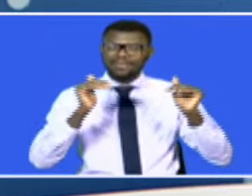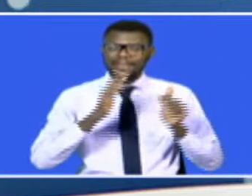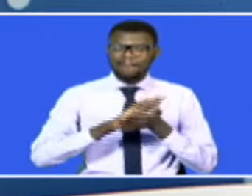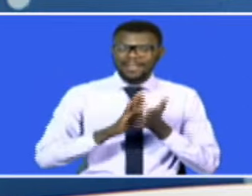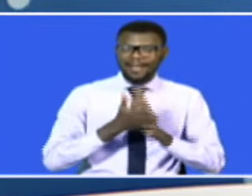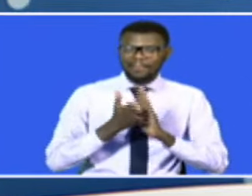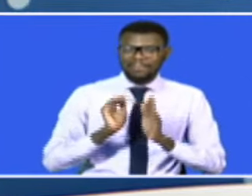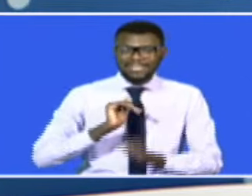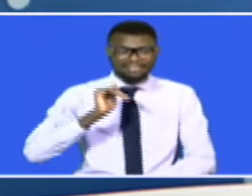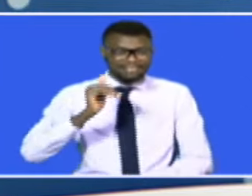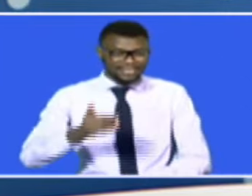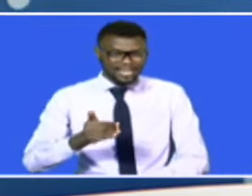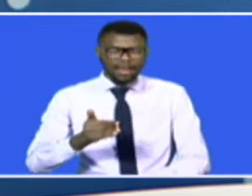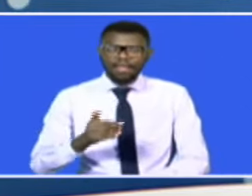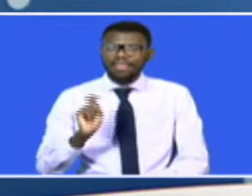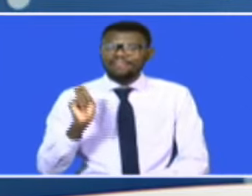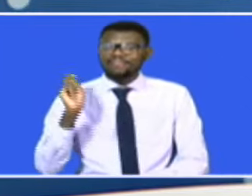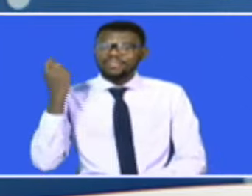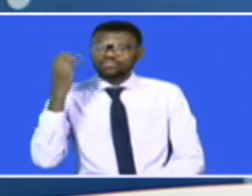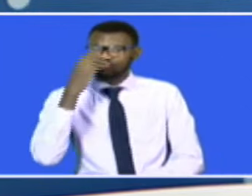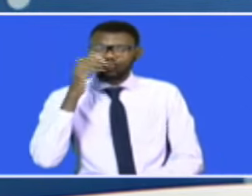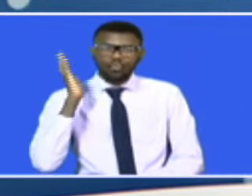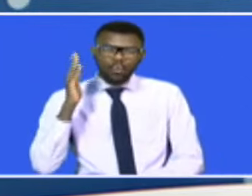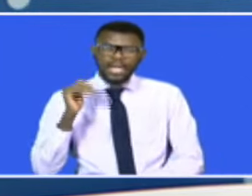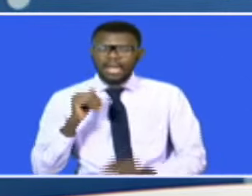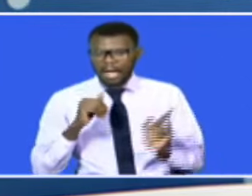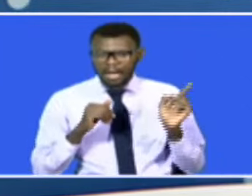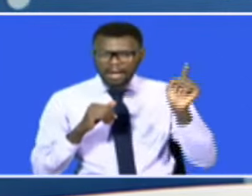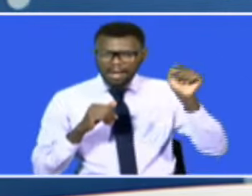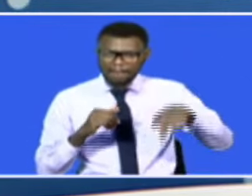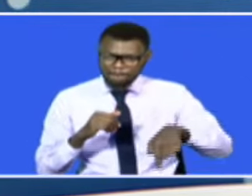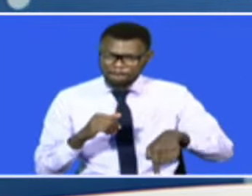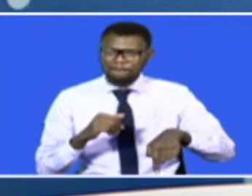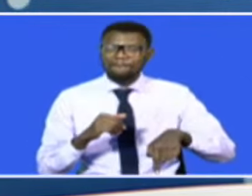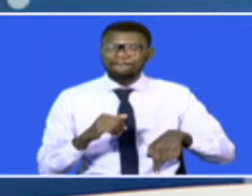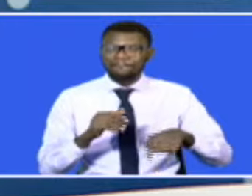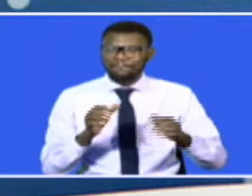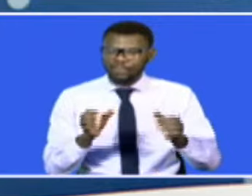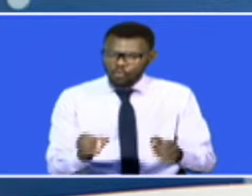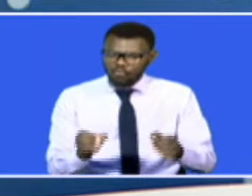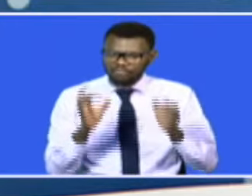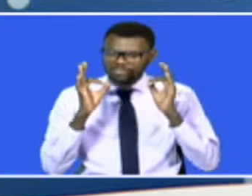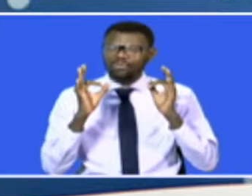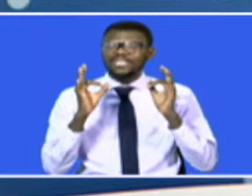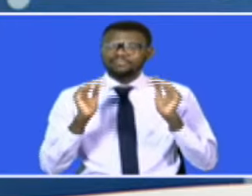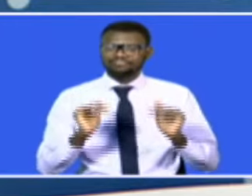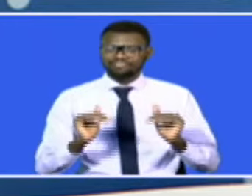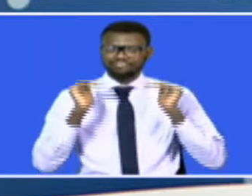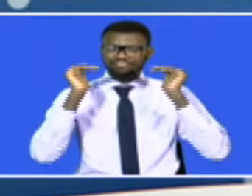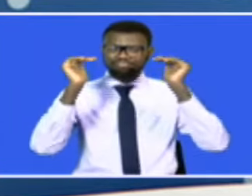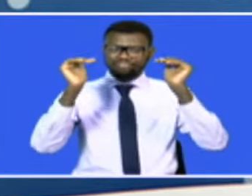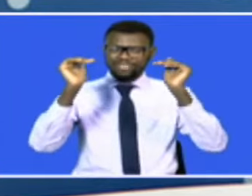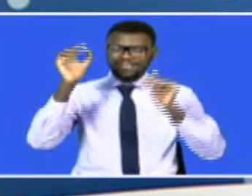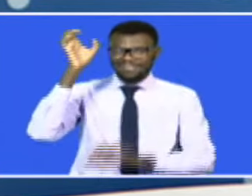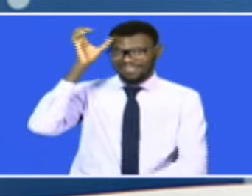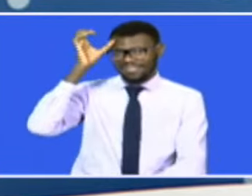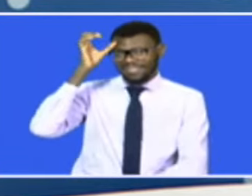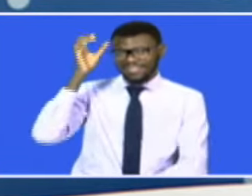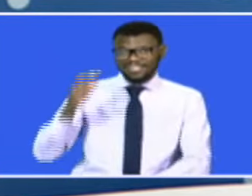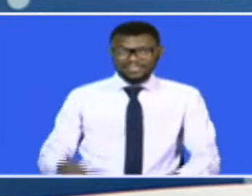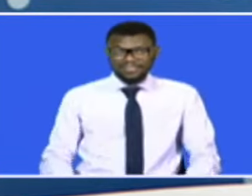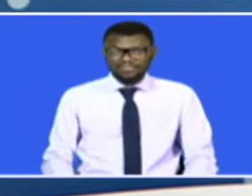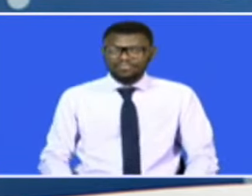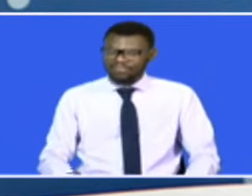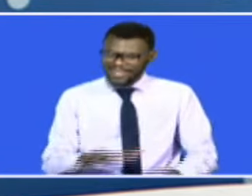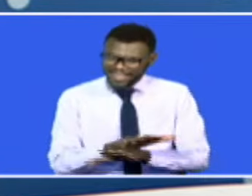Thursday, with President William Ruto expected to preside over the official conferment. The municipality has fulfilled